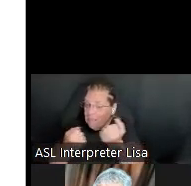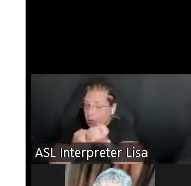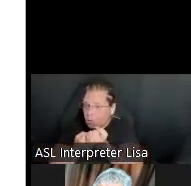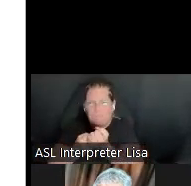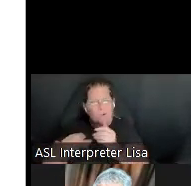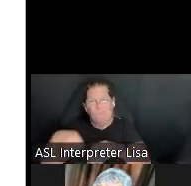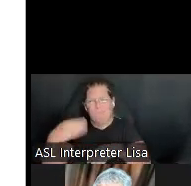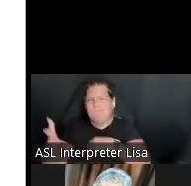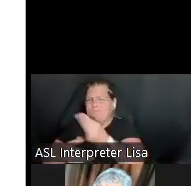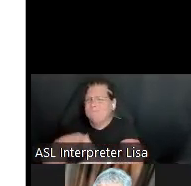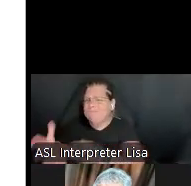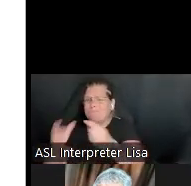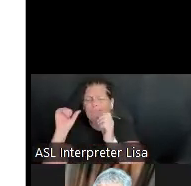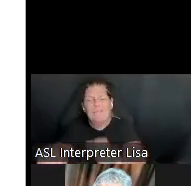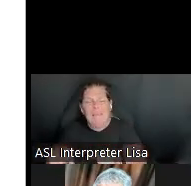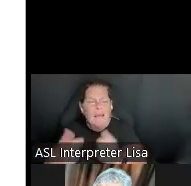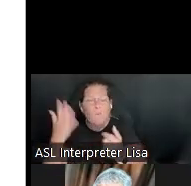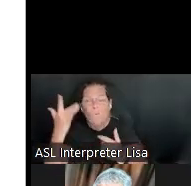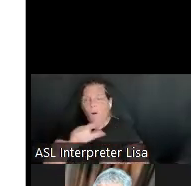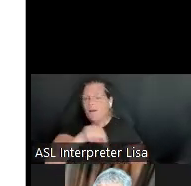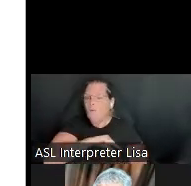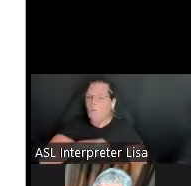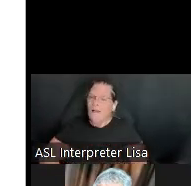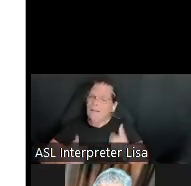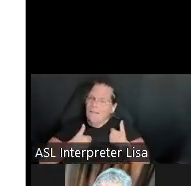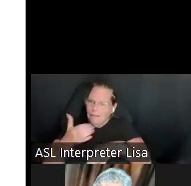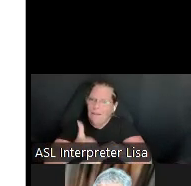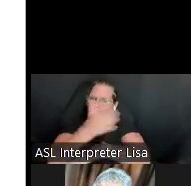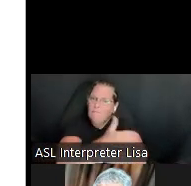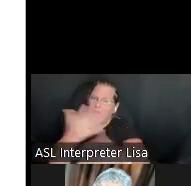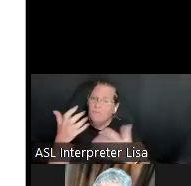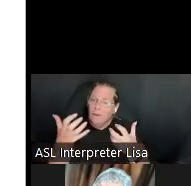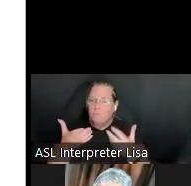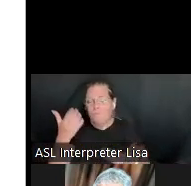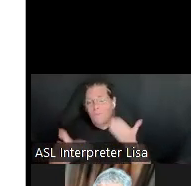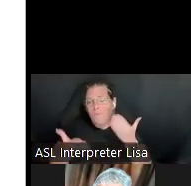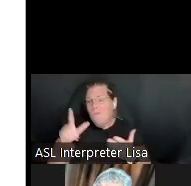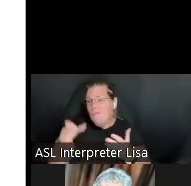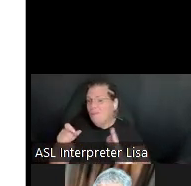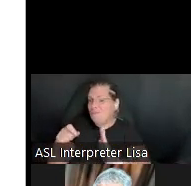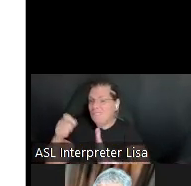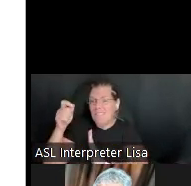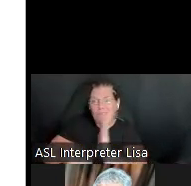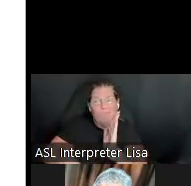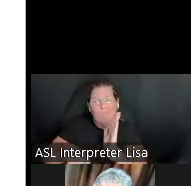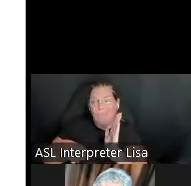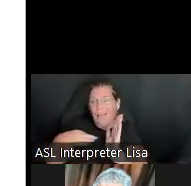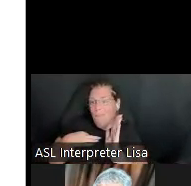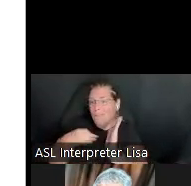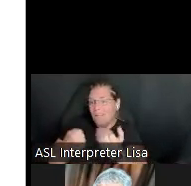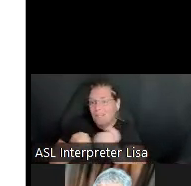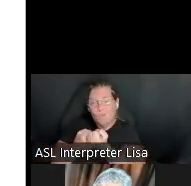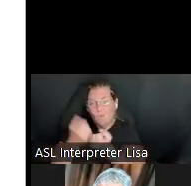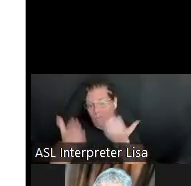to improve their quality of life. They may need assistance with the application process, even